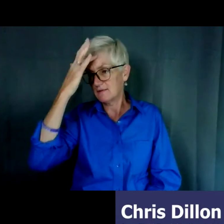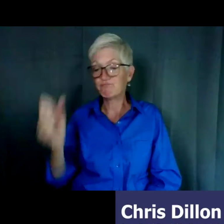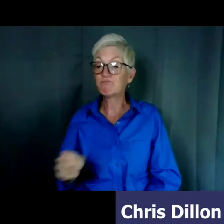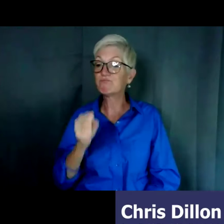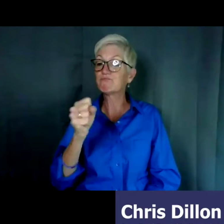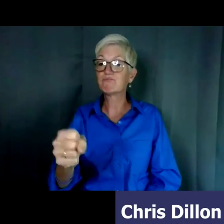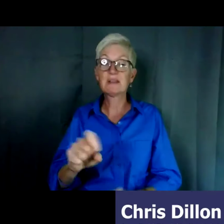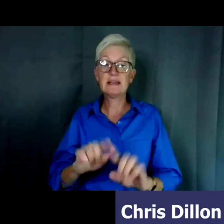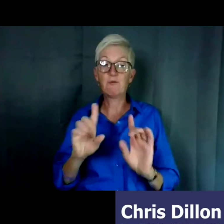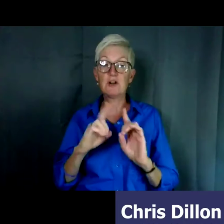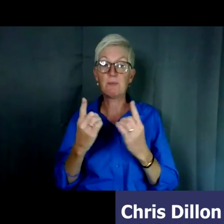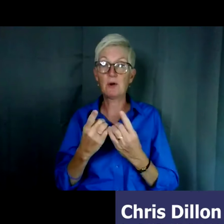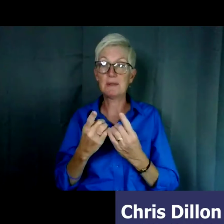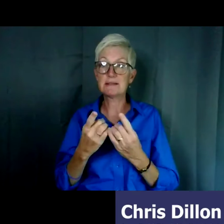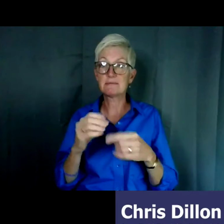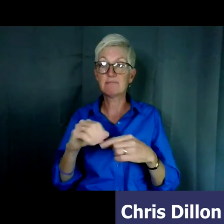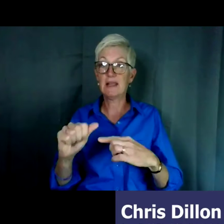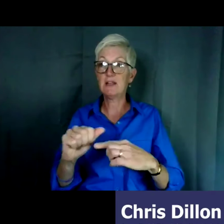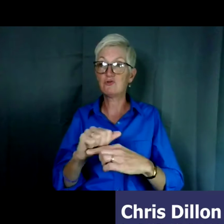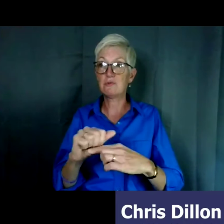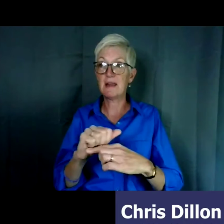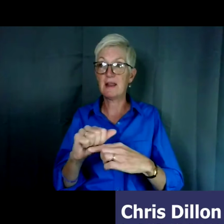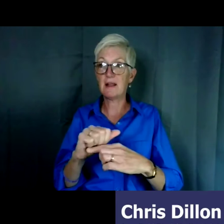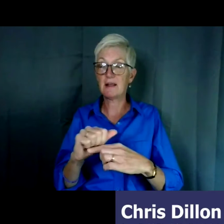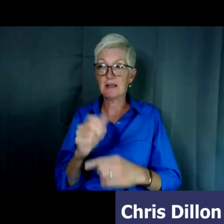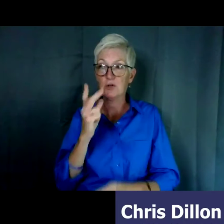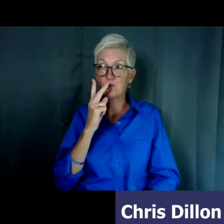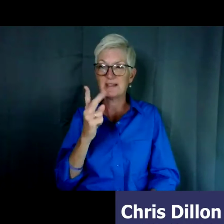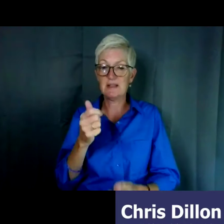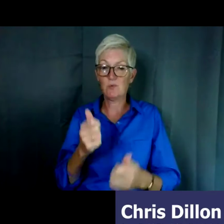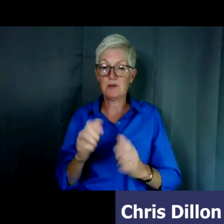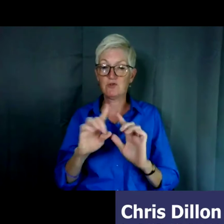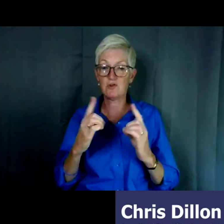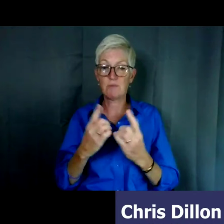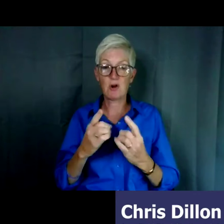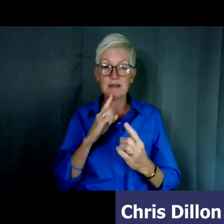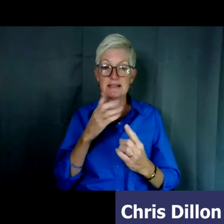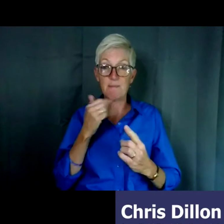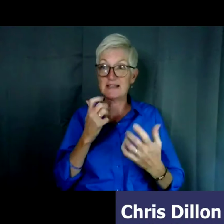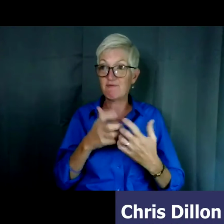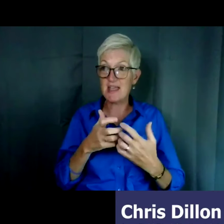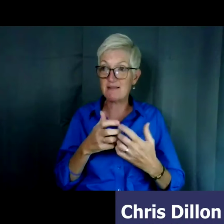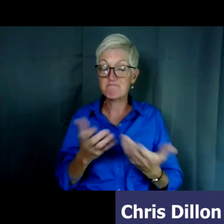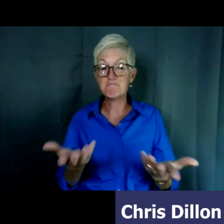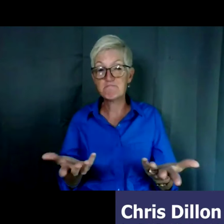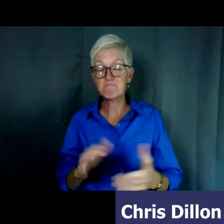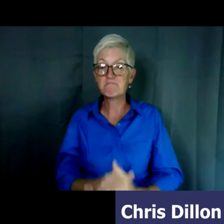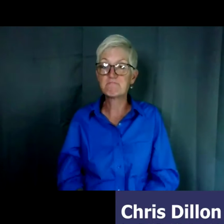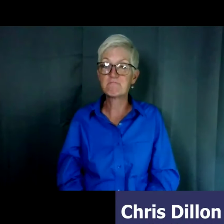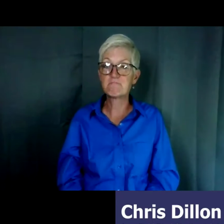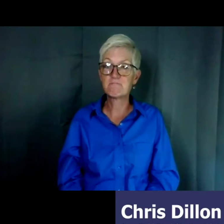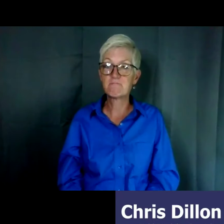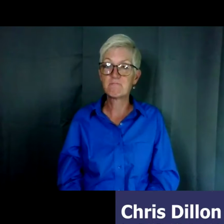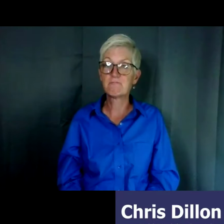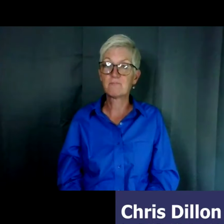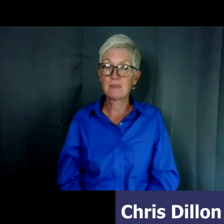different departments in training to see which department would they be the best one at. So not only did we bring